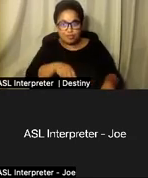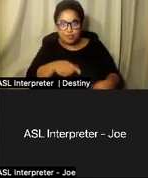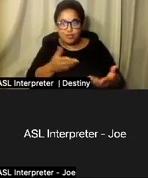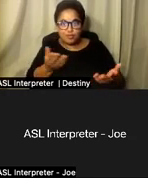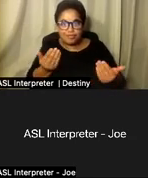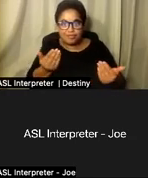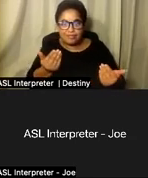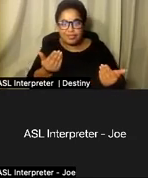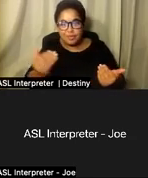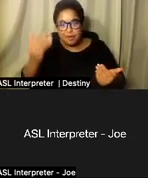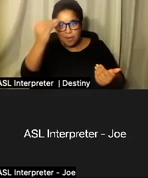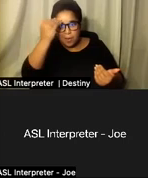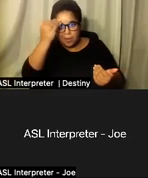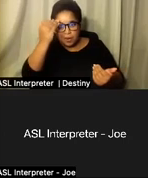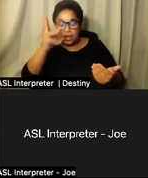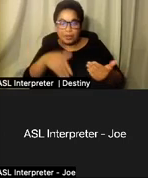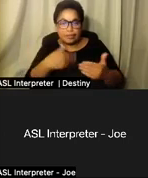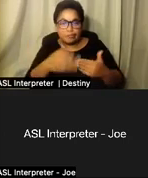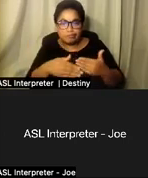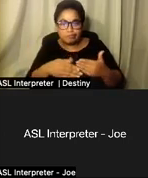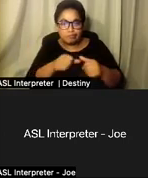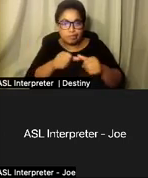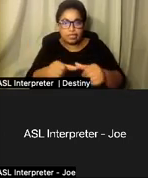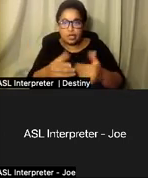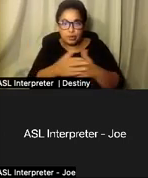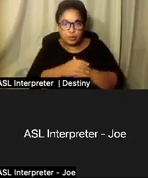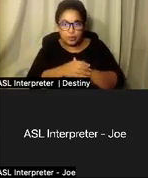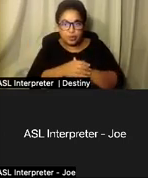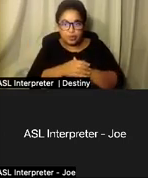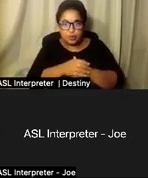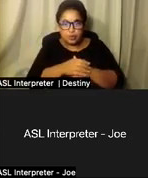that way we'll then move on. We get at least